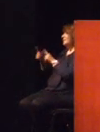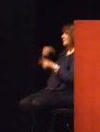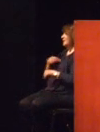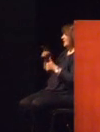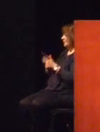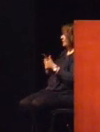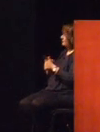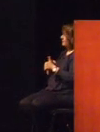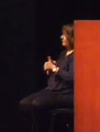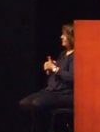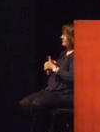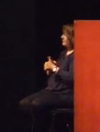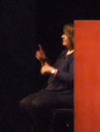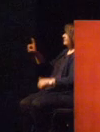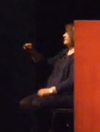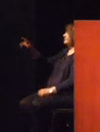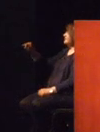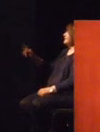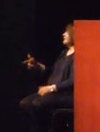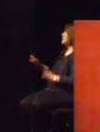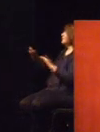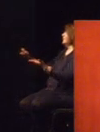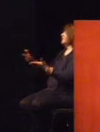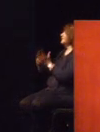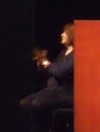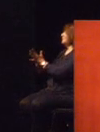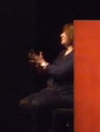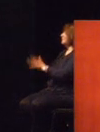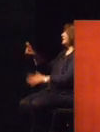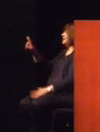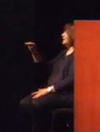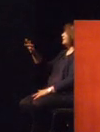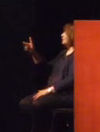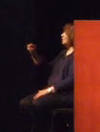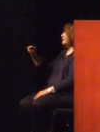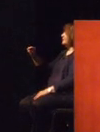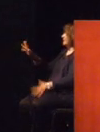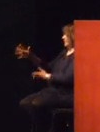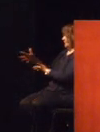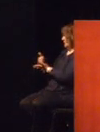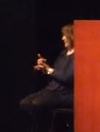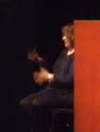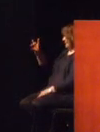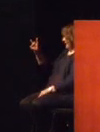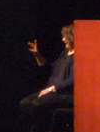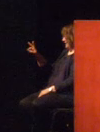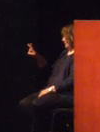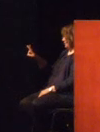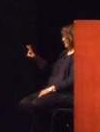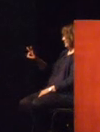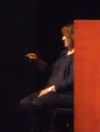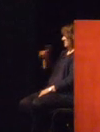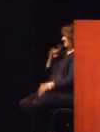original, the data we were provided showed us at a unit accumulation of 82, which was